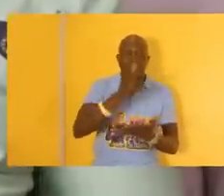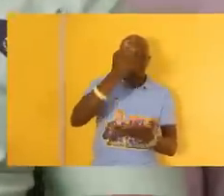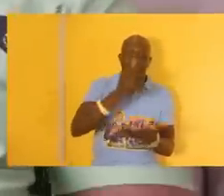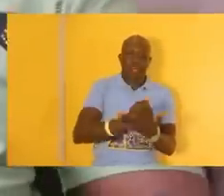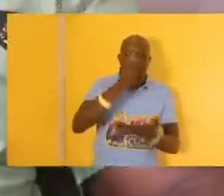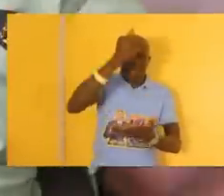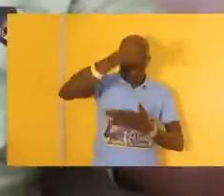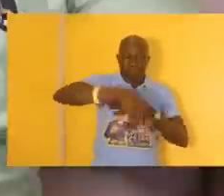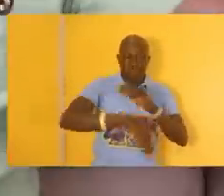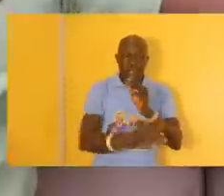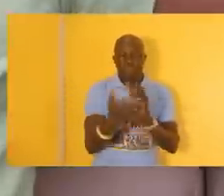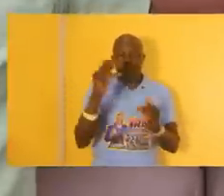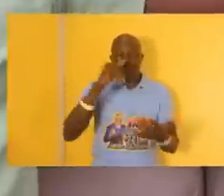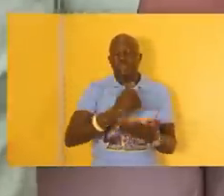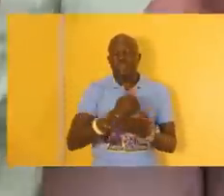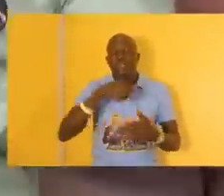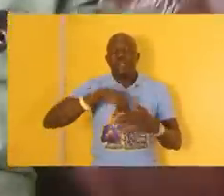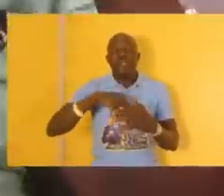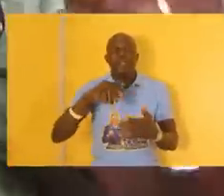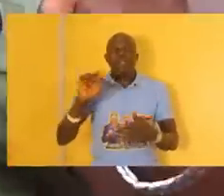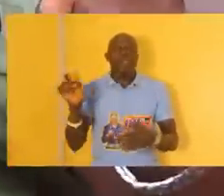Amen. Will use that blood for atonement.